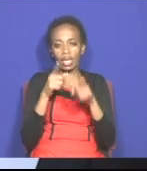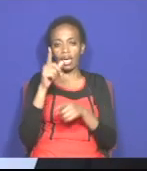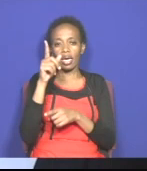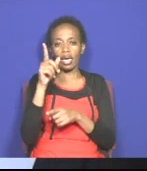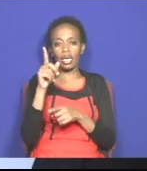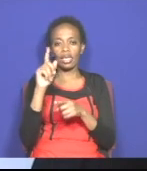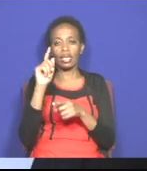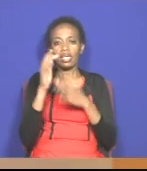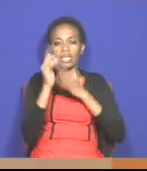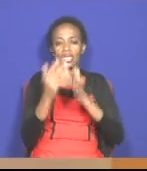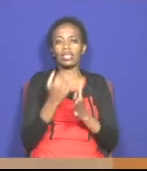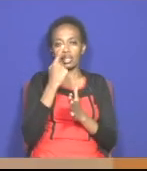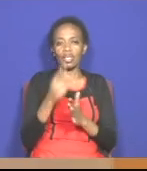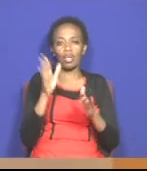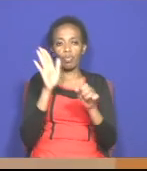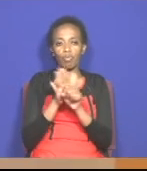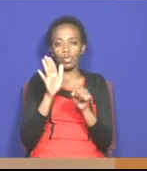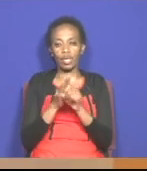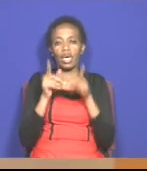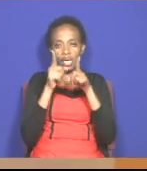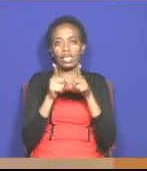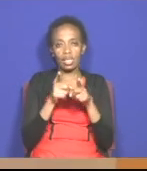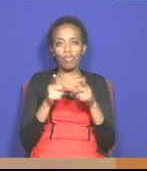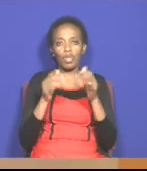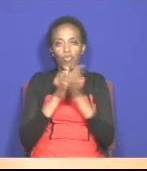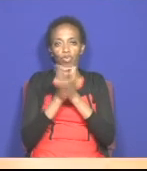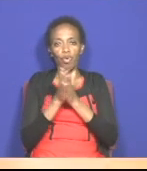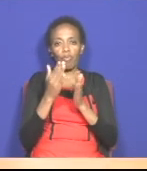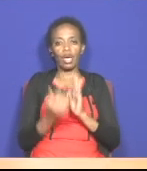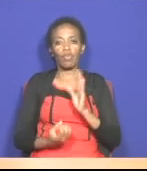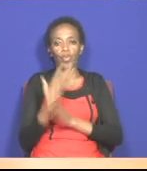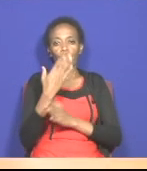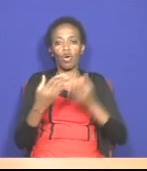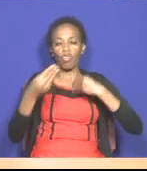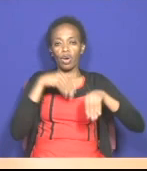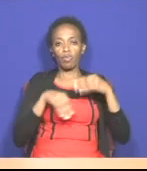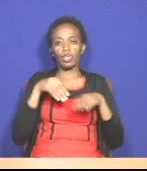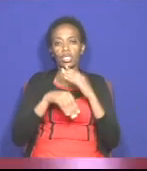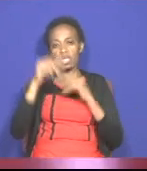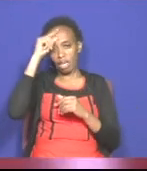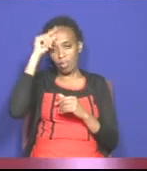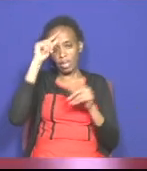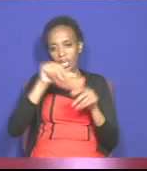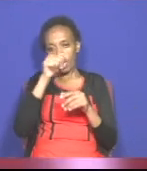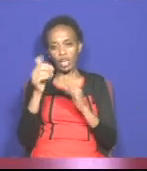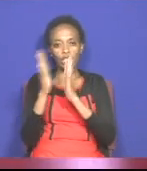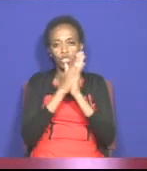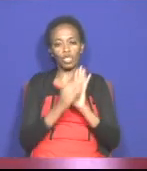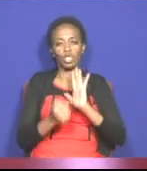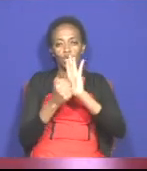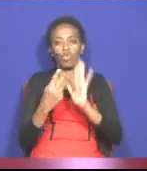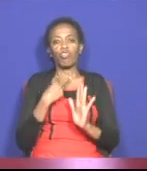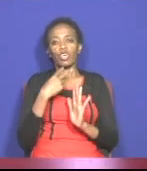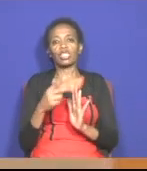Kwanza leaders, saying the most recent attacks have been triggered by an expose of corruption in government and other stories projecting